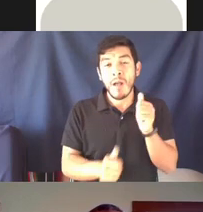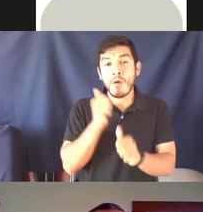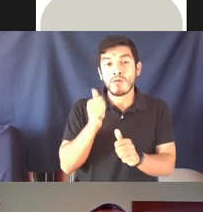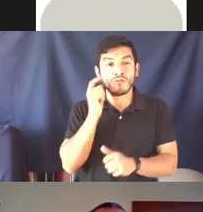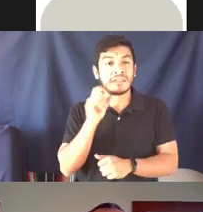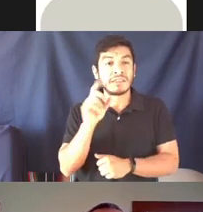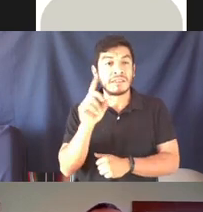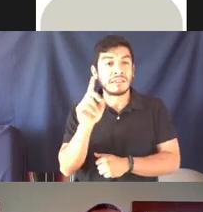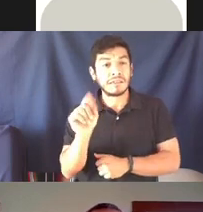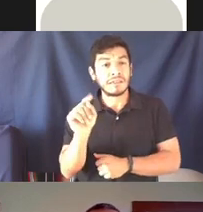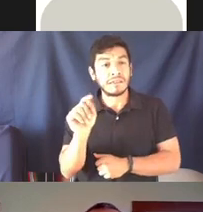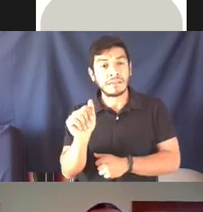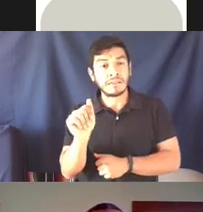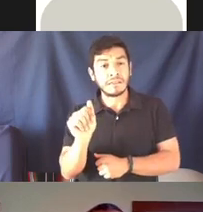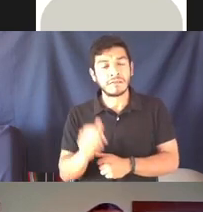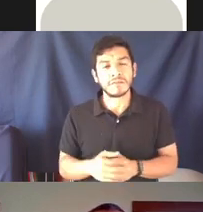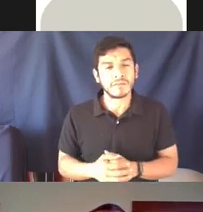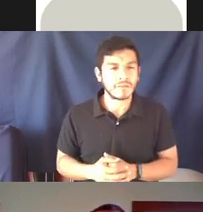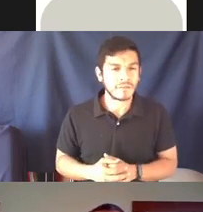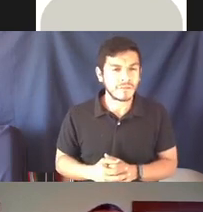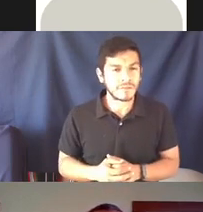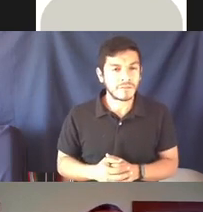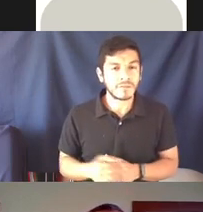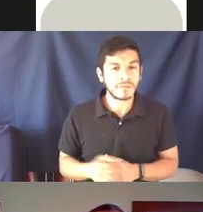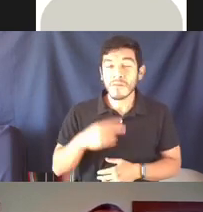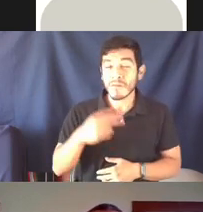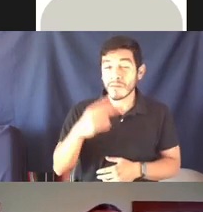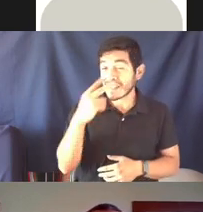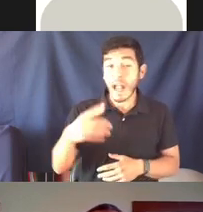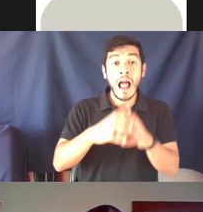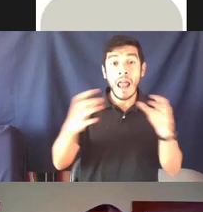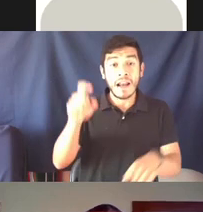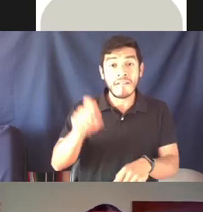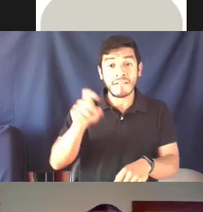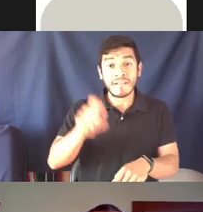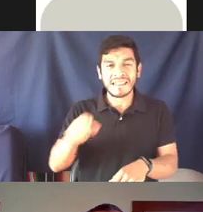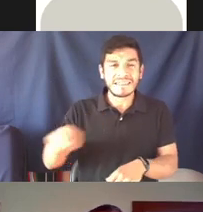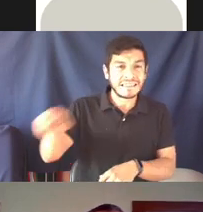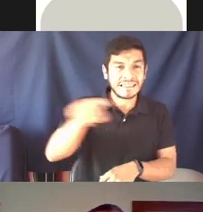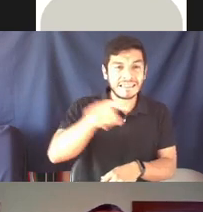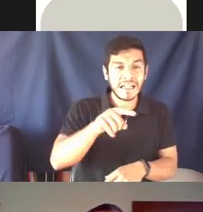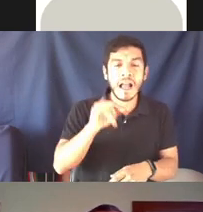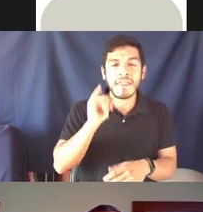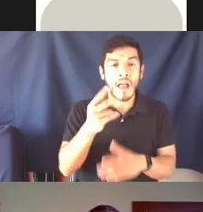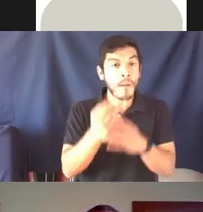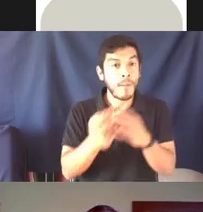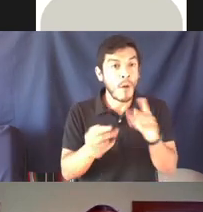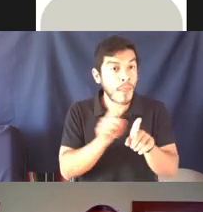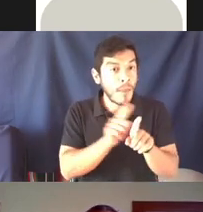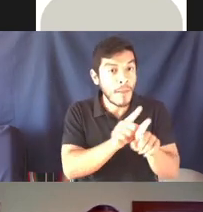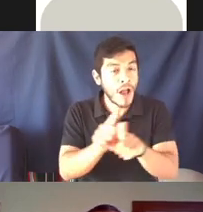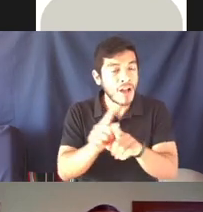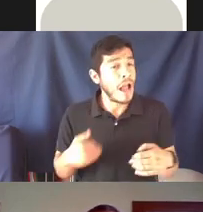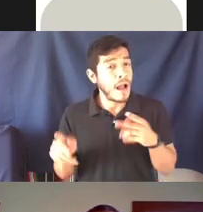a lot of needs expressed by both mentors and young people. And I'm sure some of these will be very familiar to you all in the work that you've been doing.